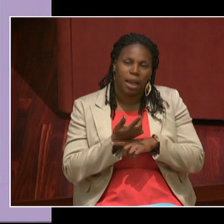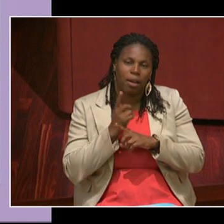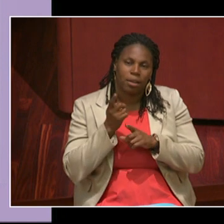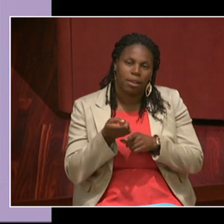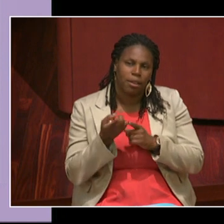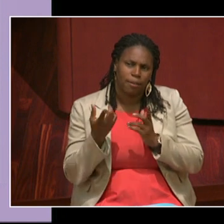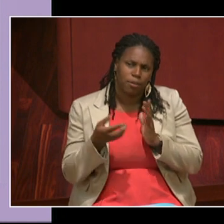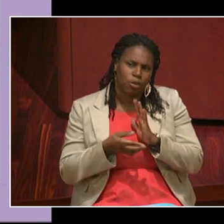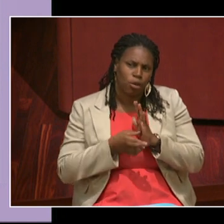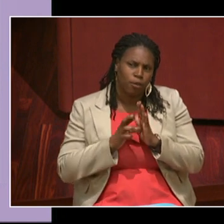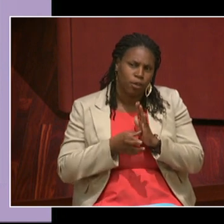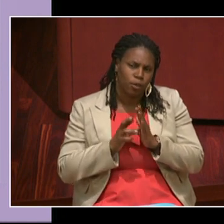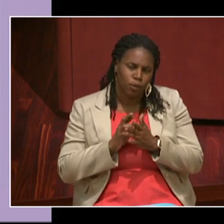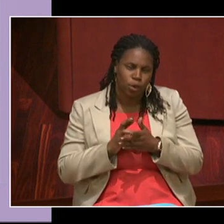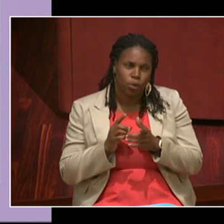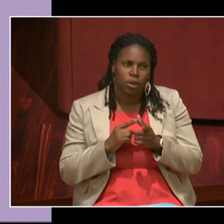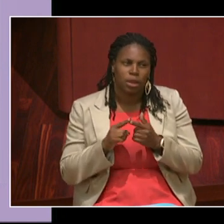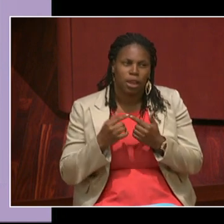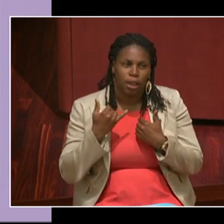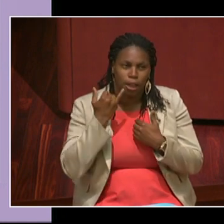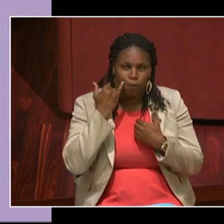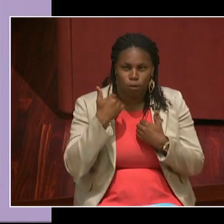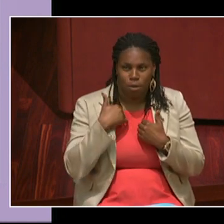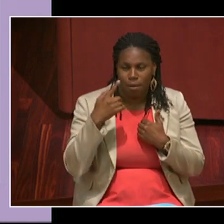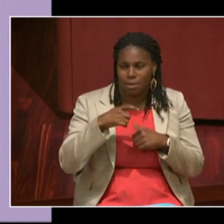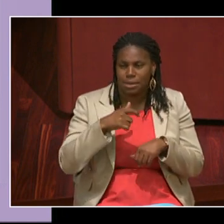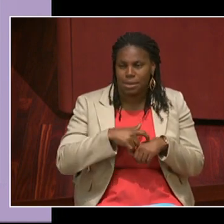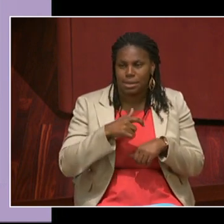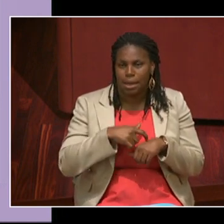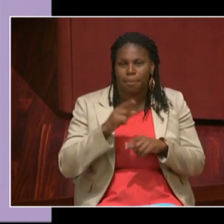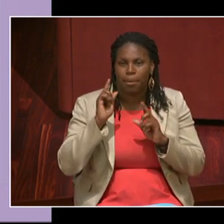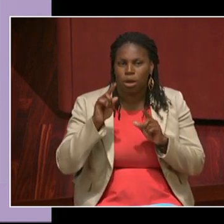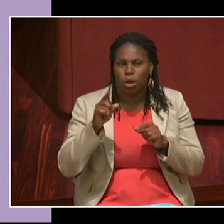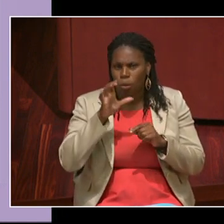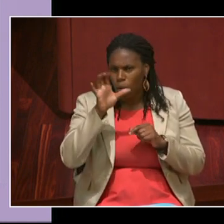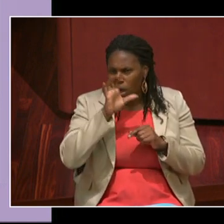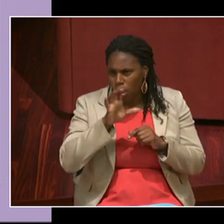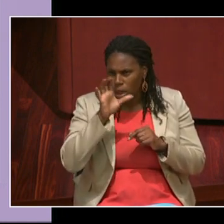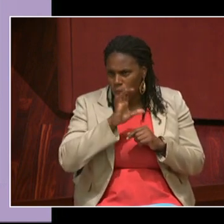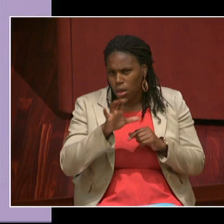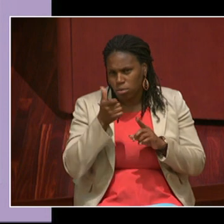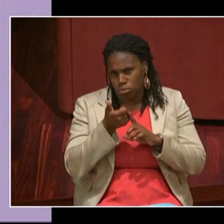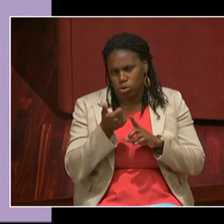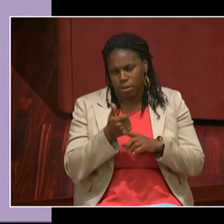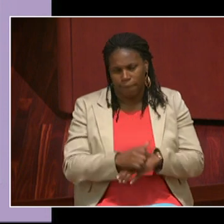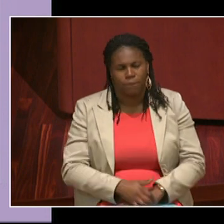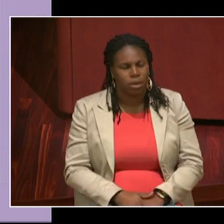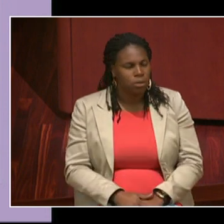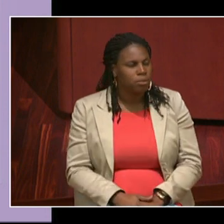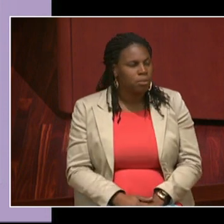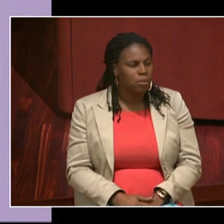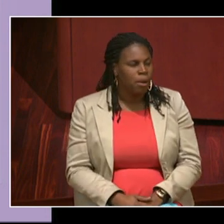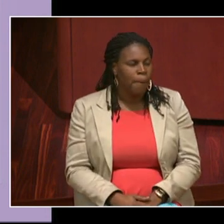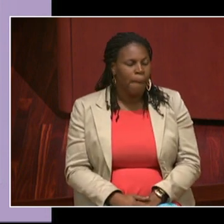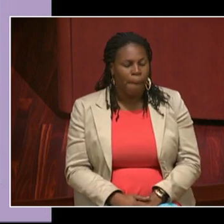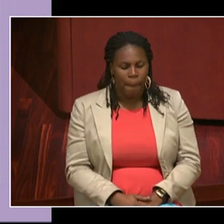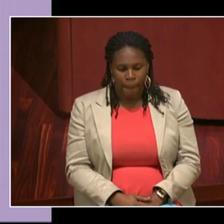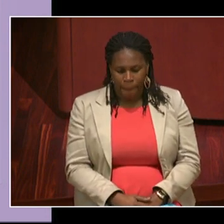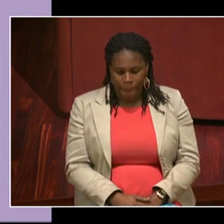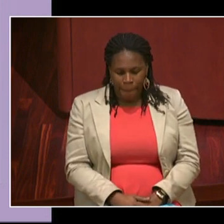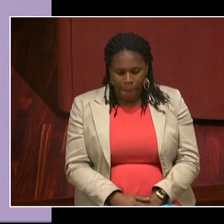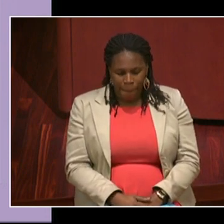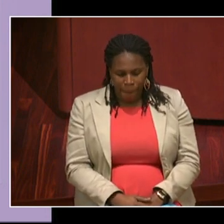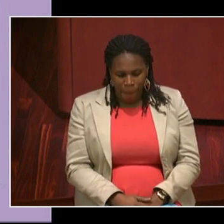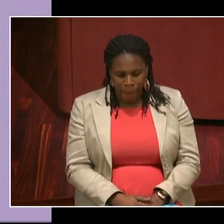brief overview, and then I suggest when you have time that you go out and spend a little time looking at it yourself. The way that the results show